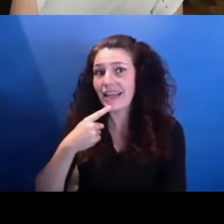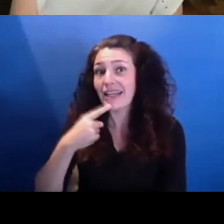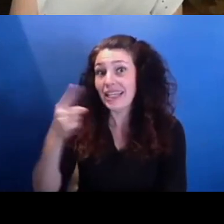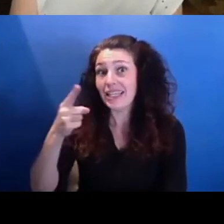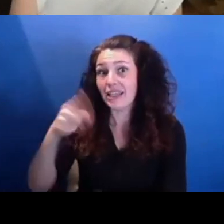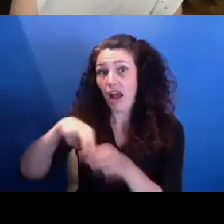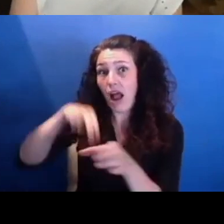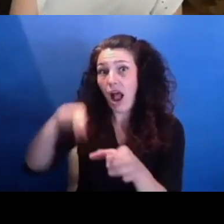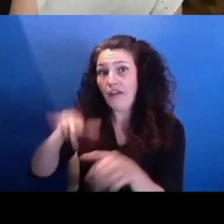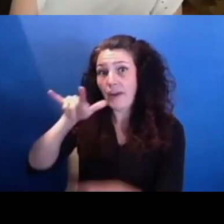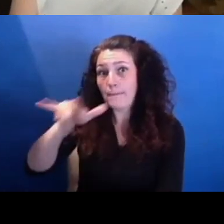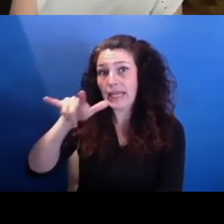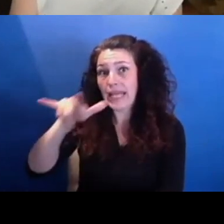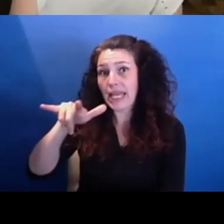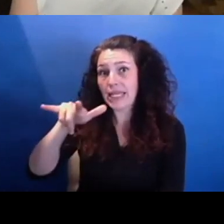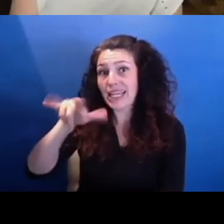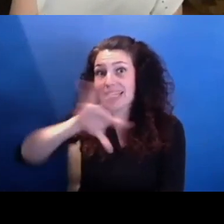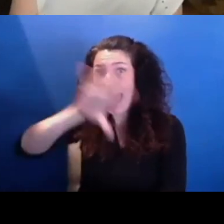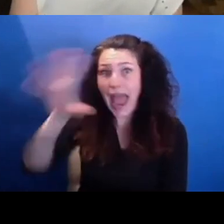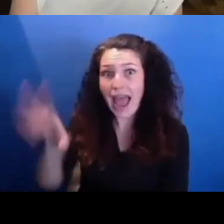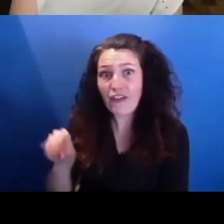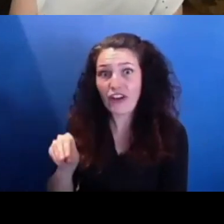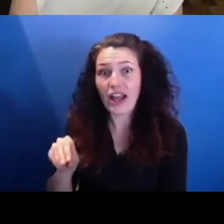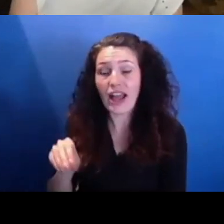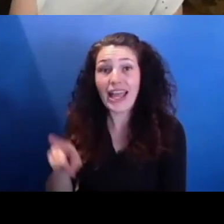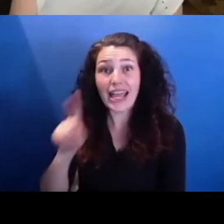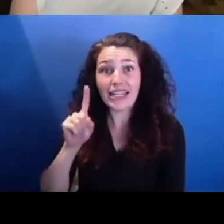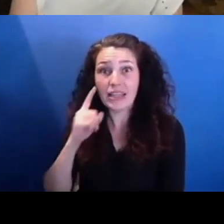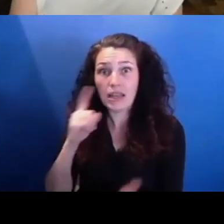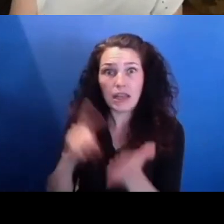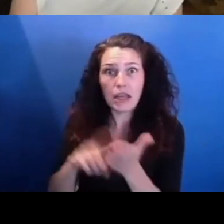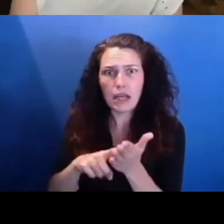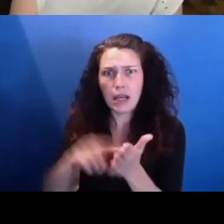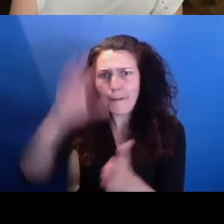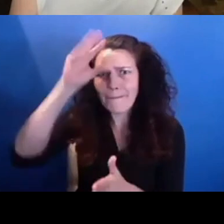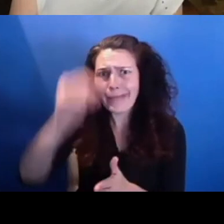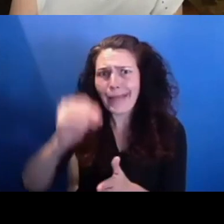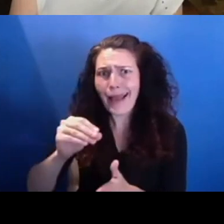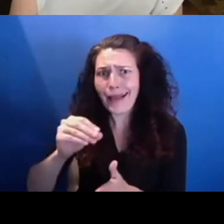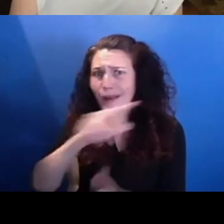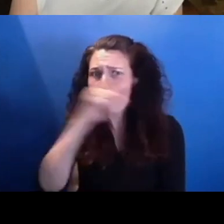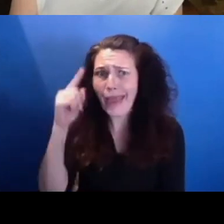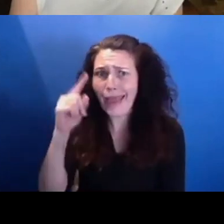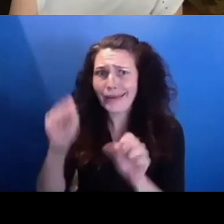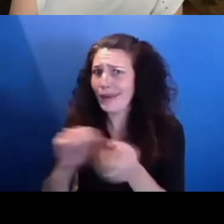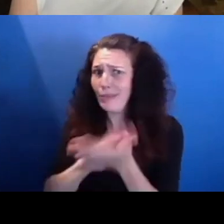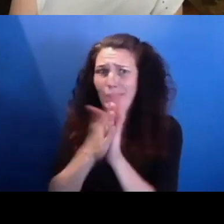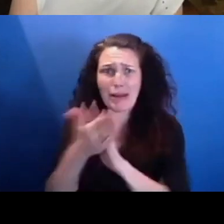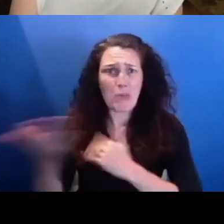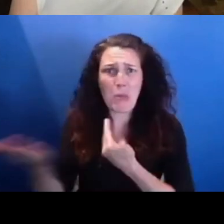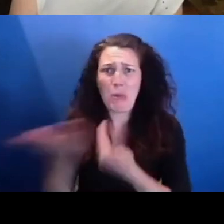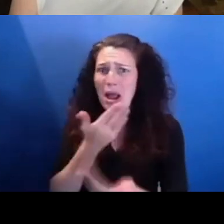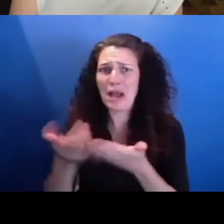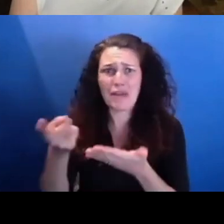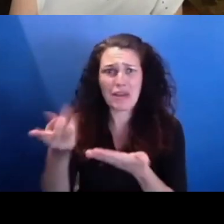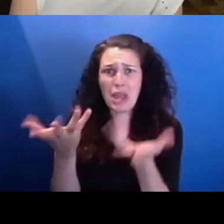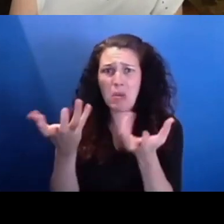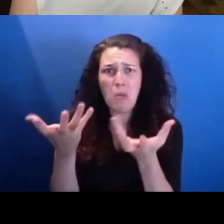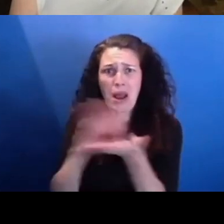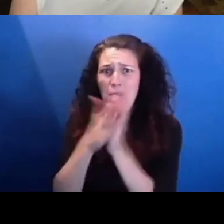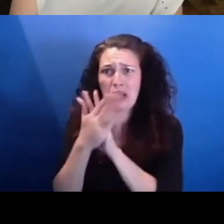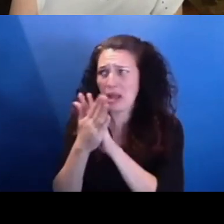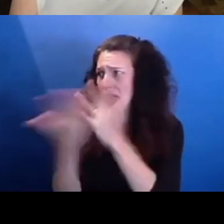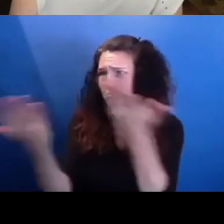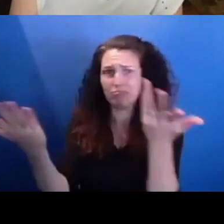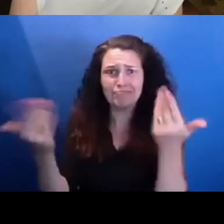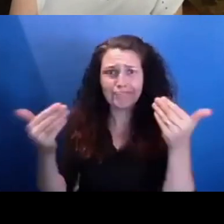and realizing that black men could be just about anything they wanted to be. And that really stayed with me. And